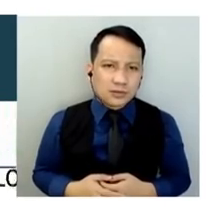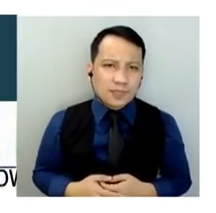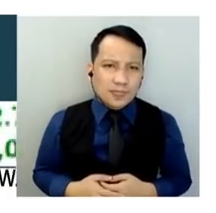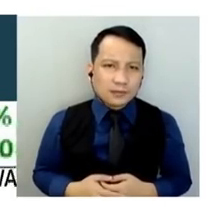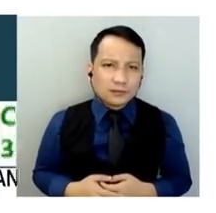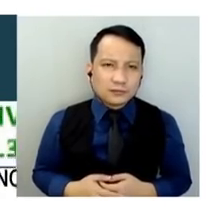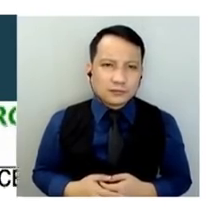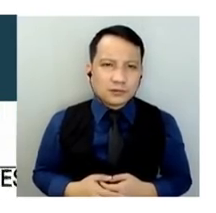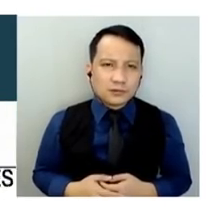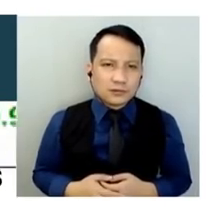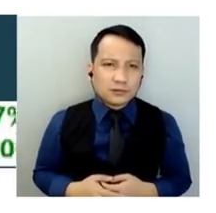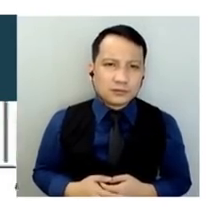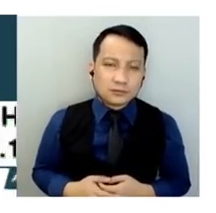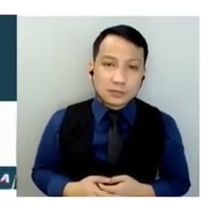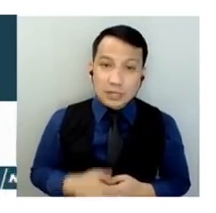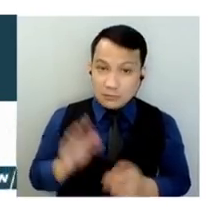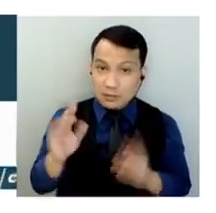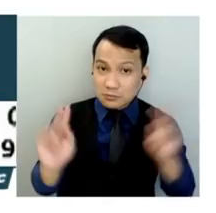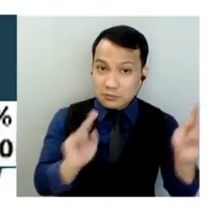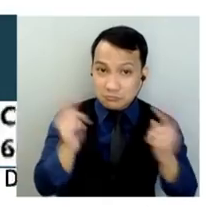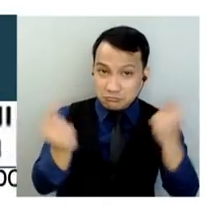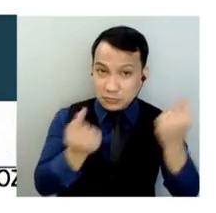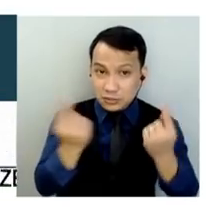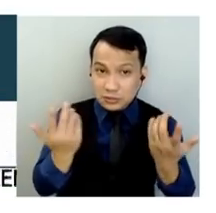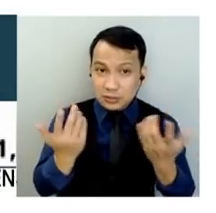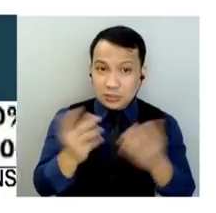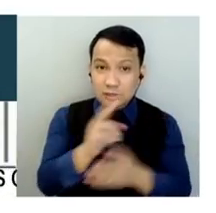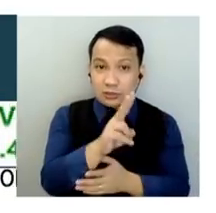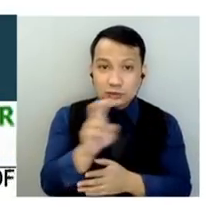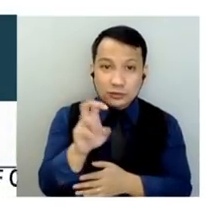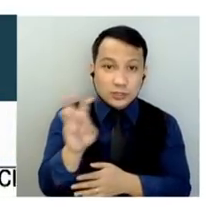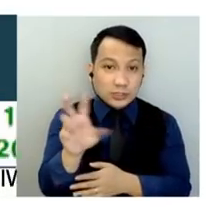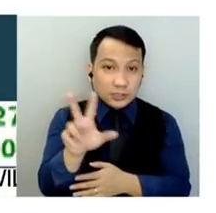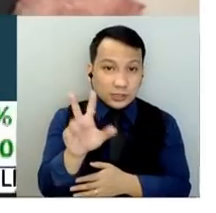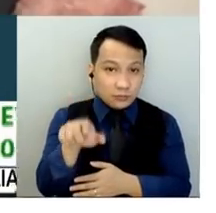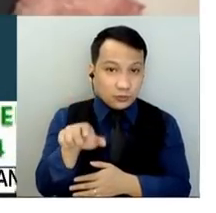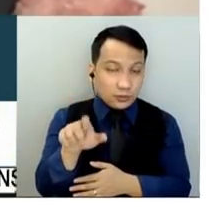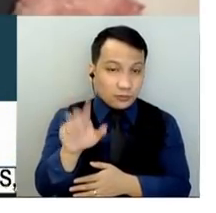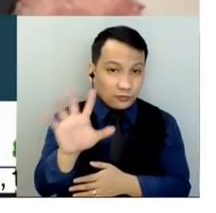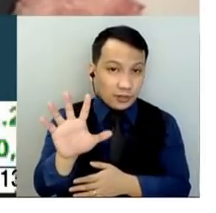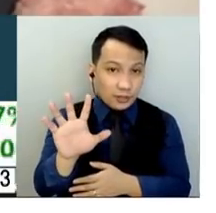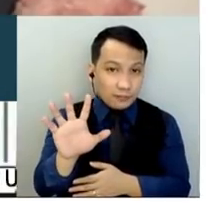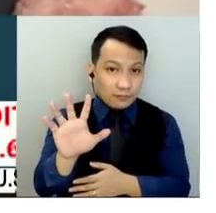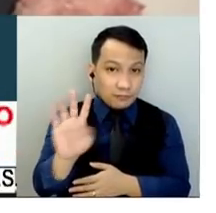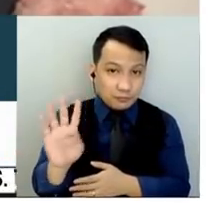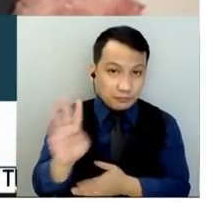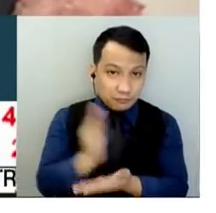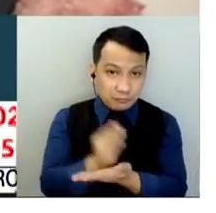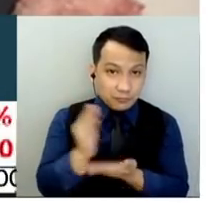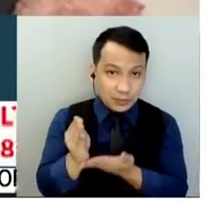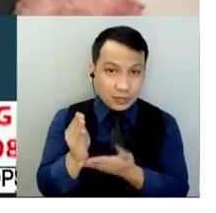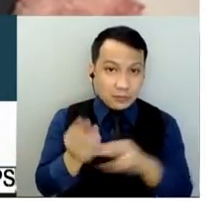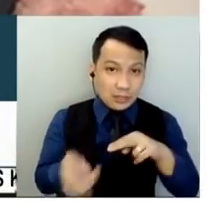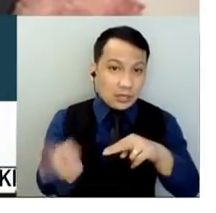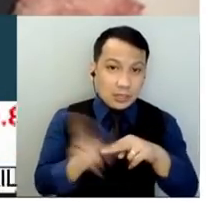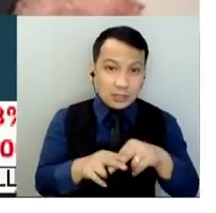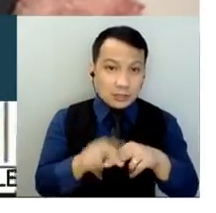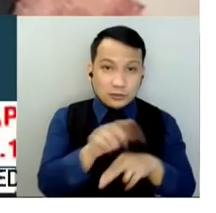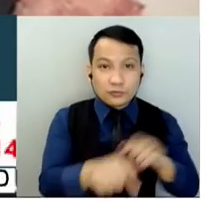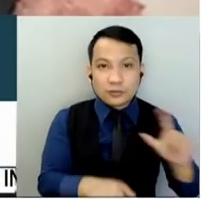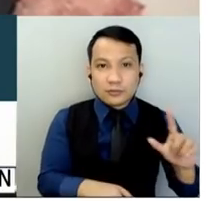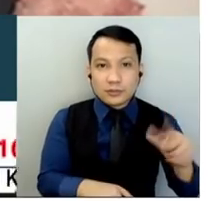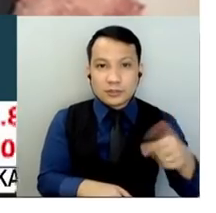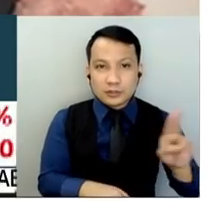Actually, what people should be concerned about is the 263.5 billion increased allotment for LGUs.